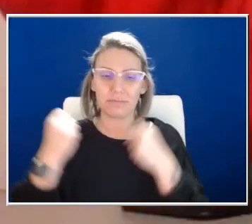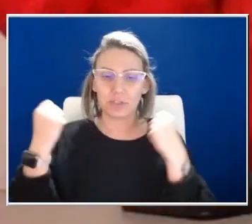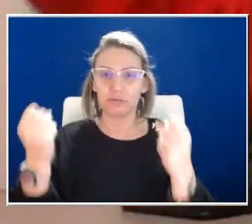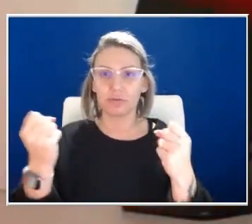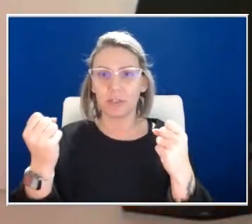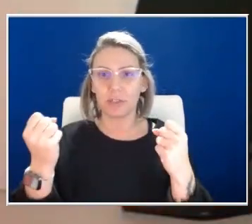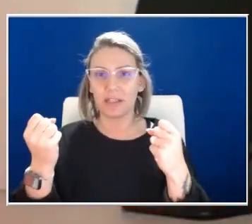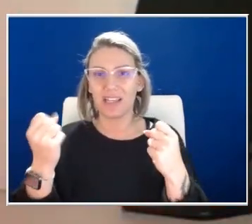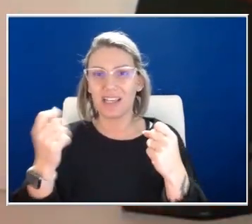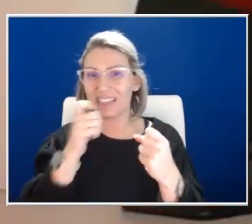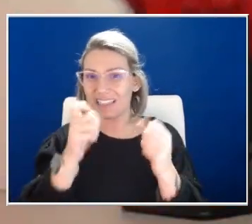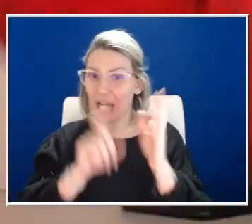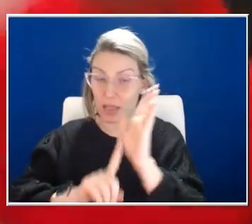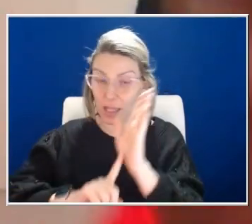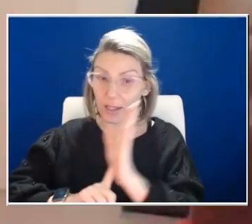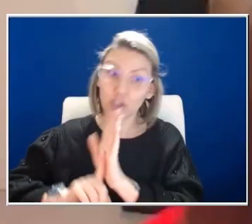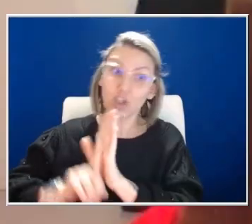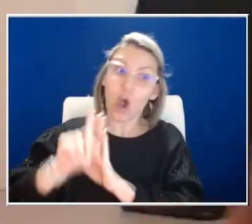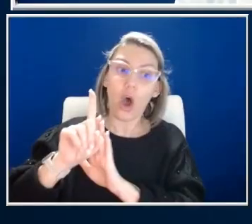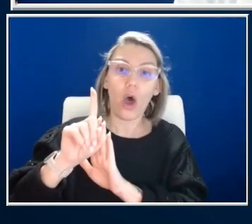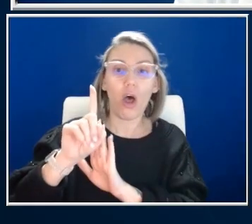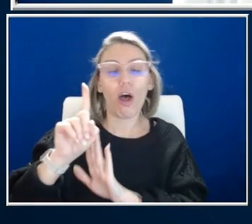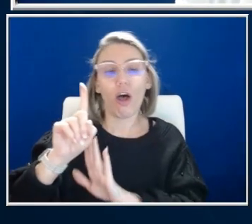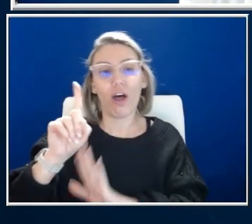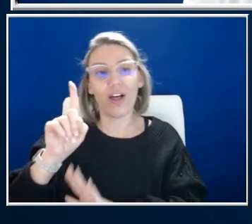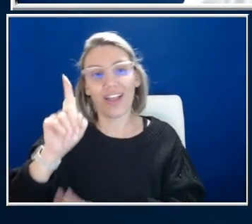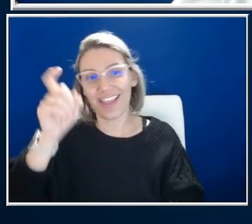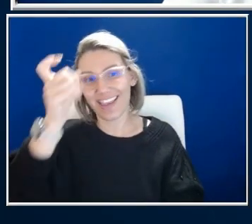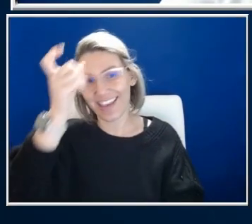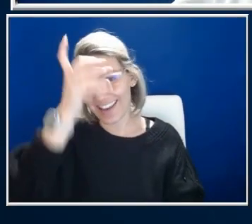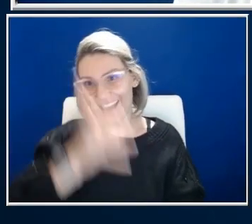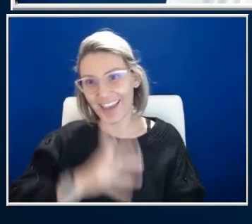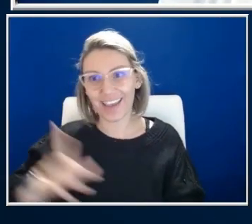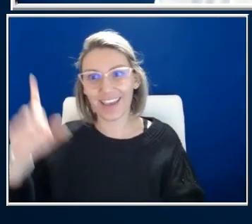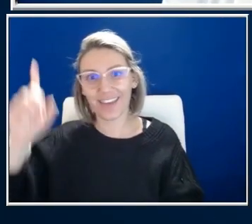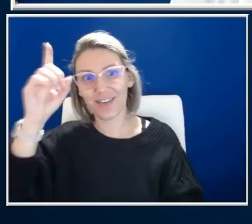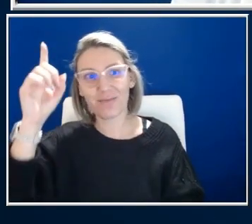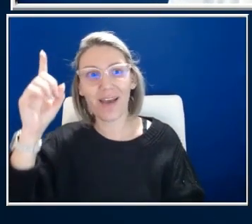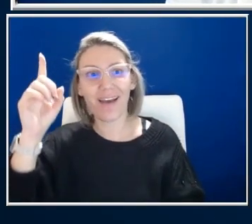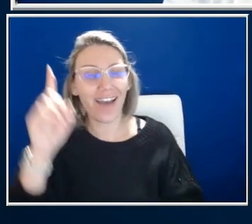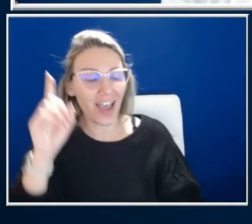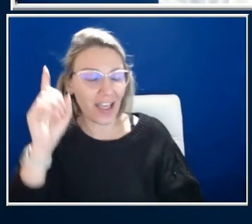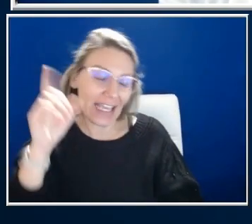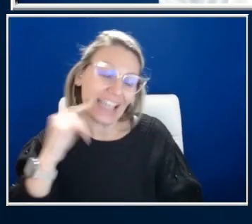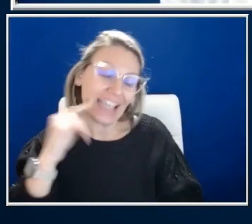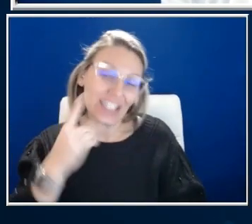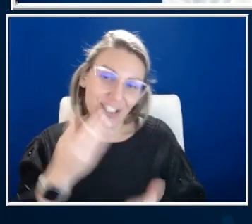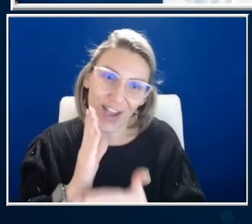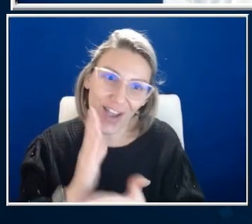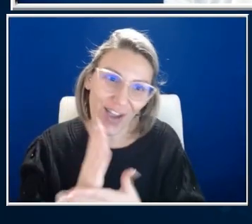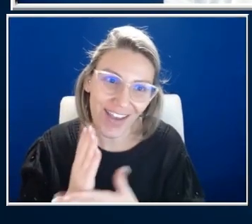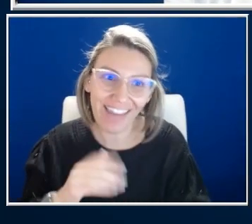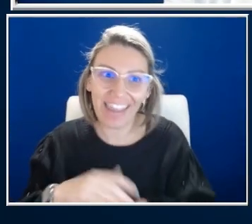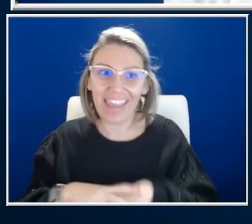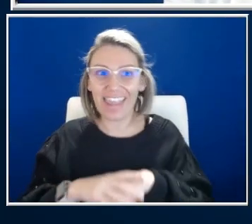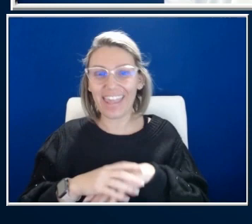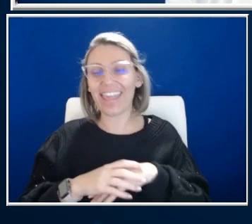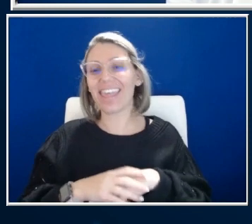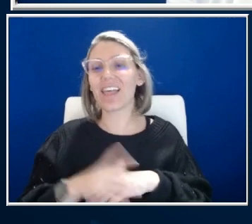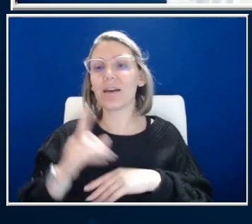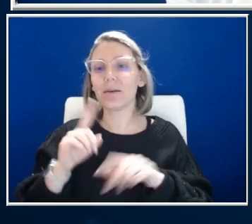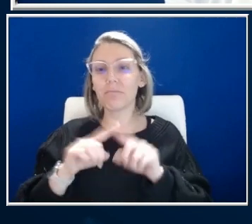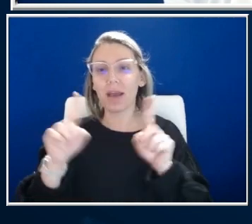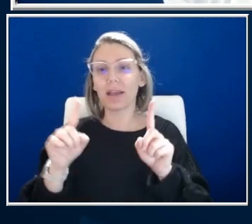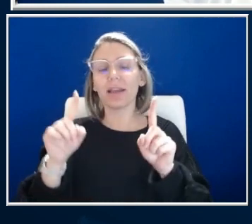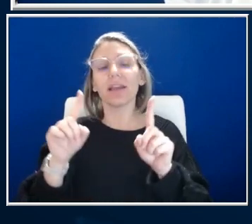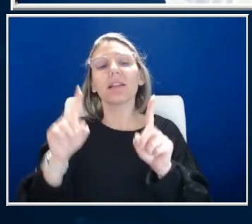is not a real tall man, but he came down to my level. Go ahead and say it, it's okay. He came down to my level.